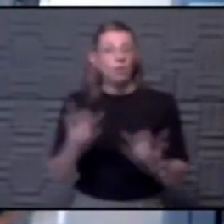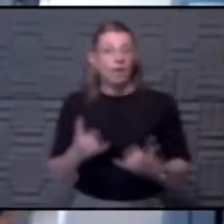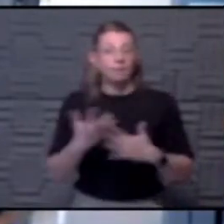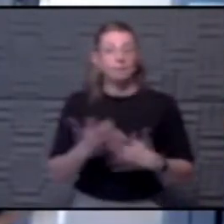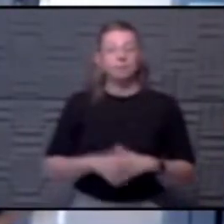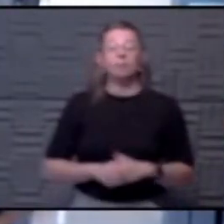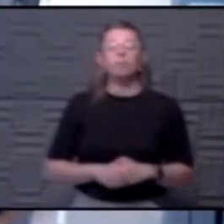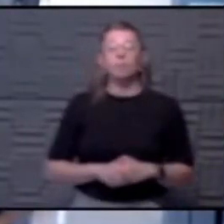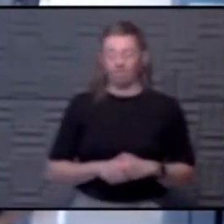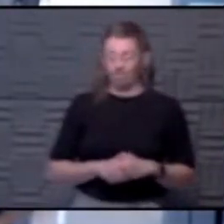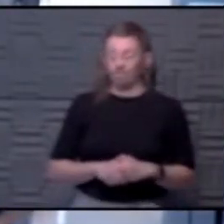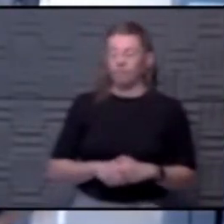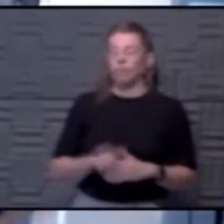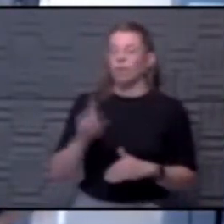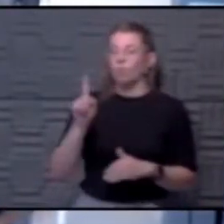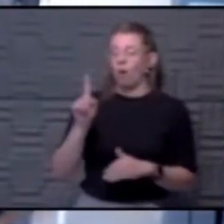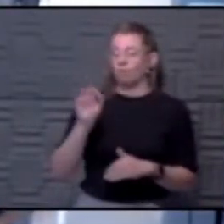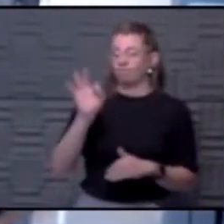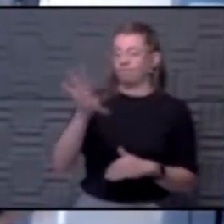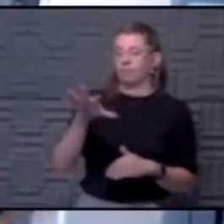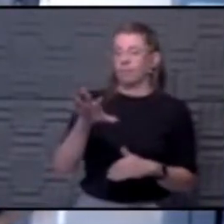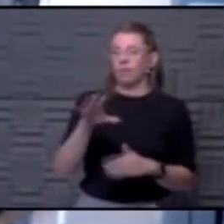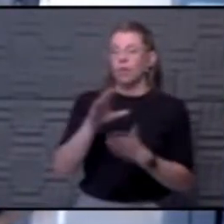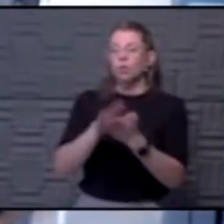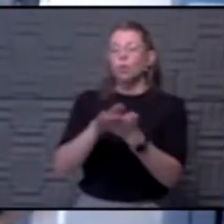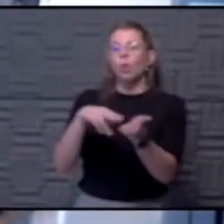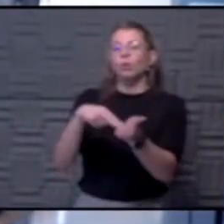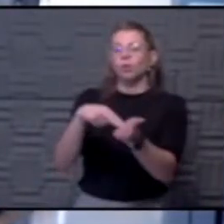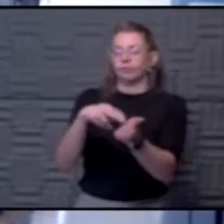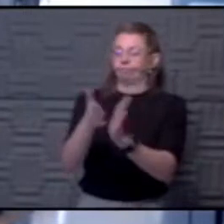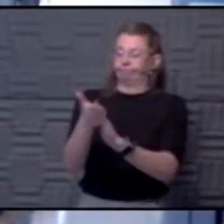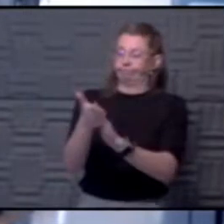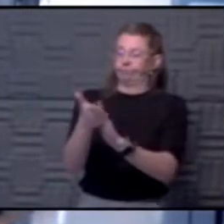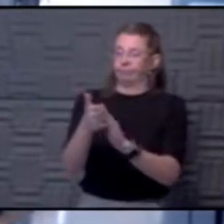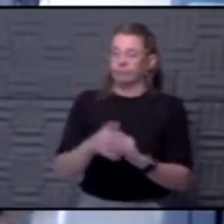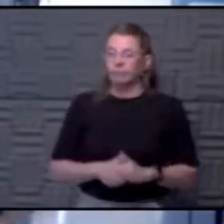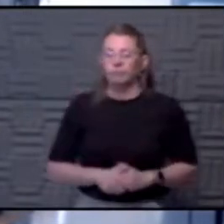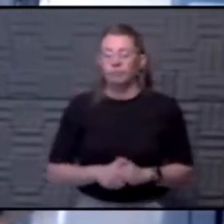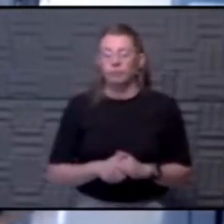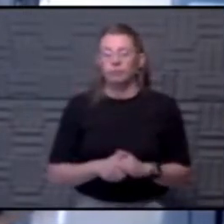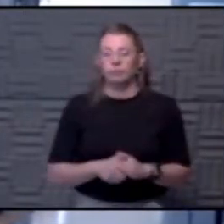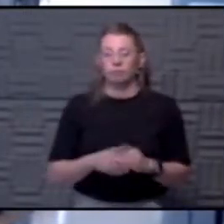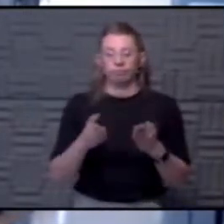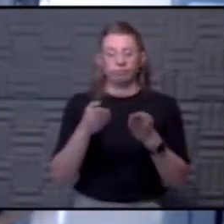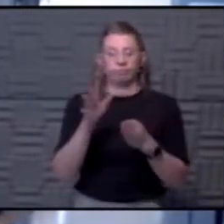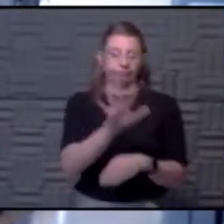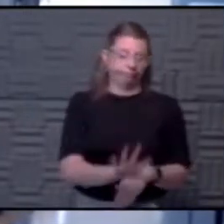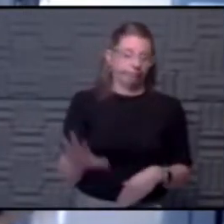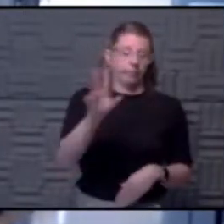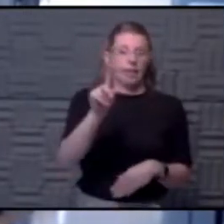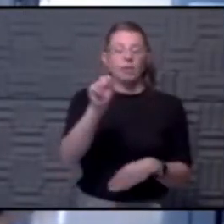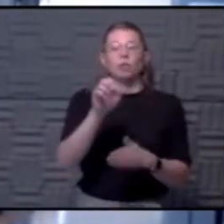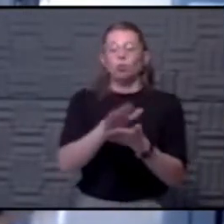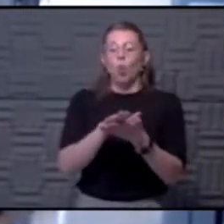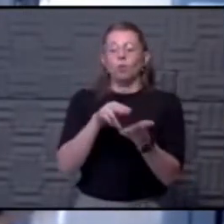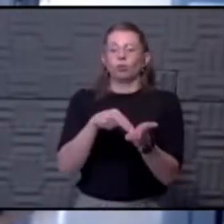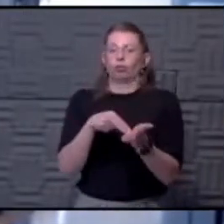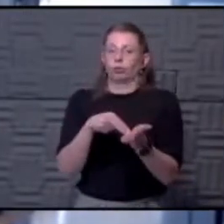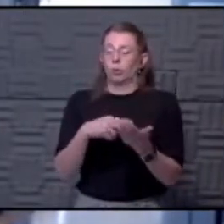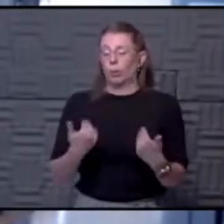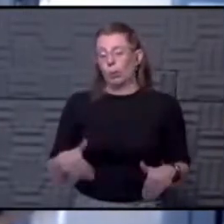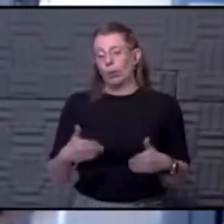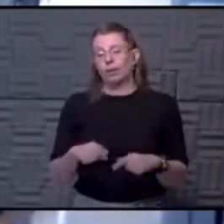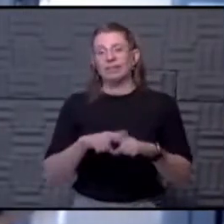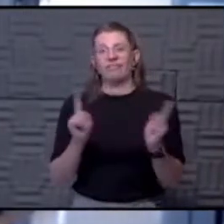and that is to give a shout out to school nurses throughout the state. School nurses are a different animal,